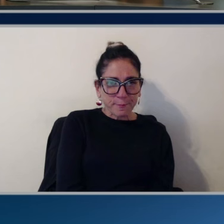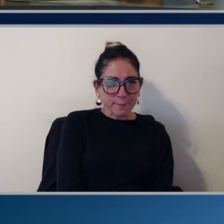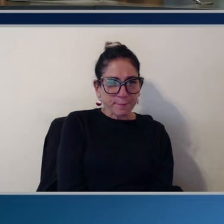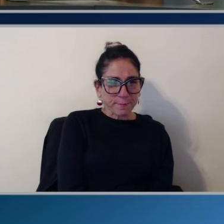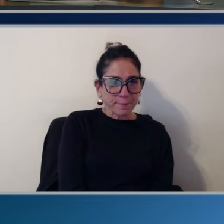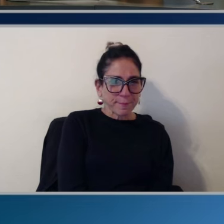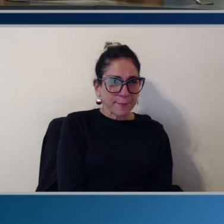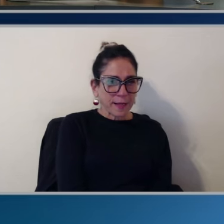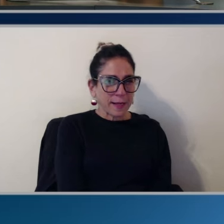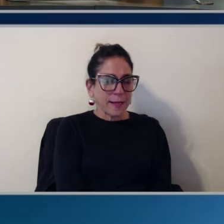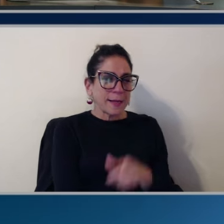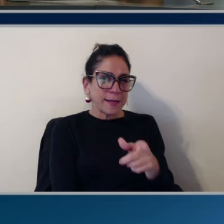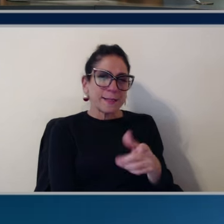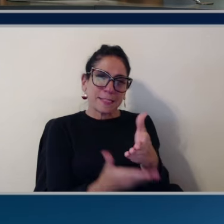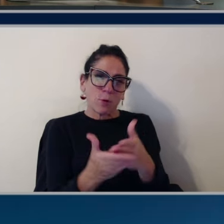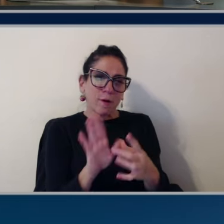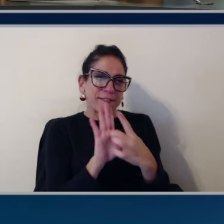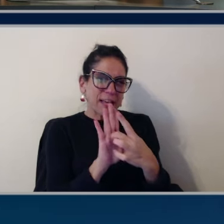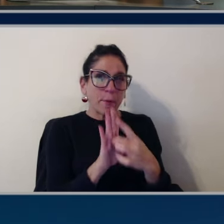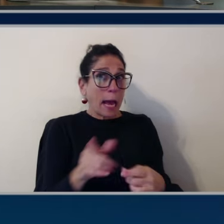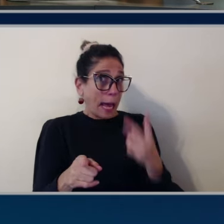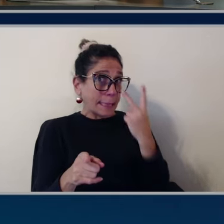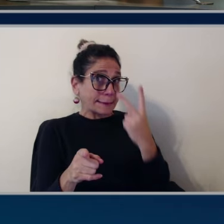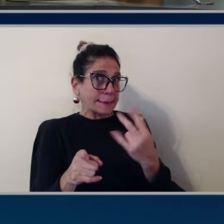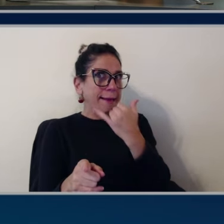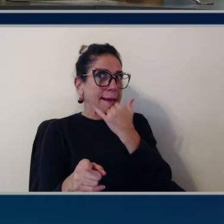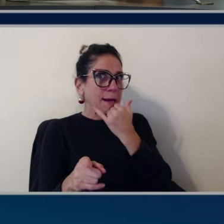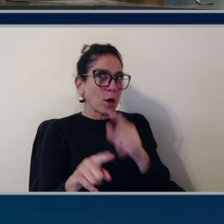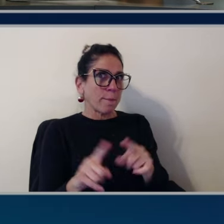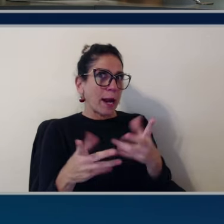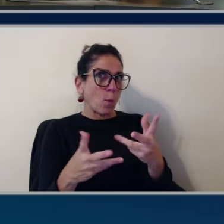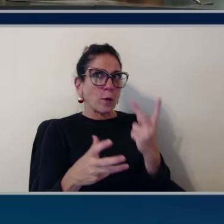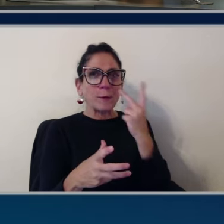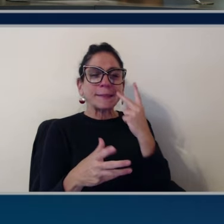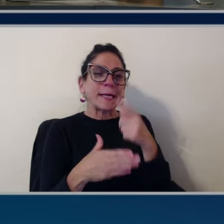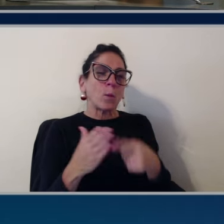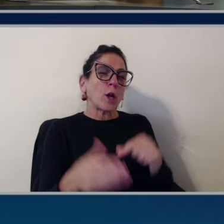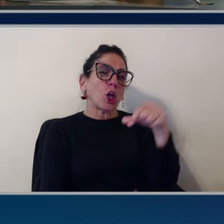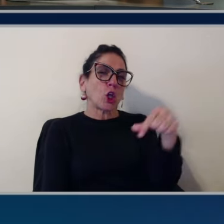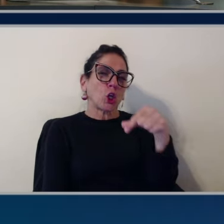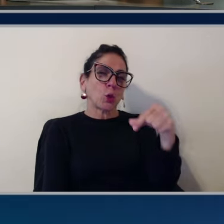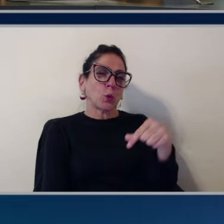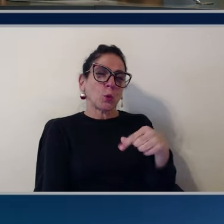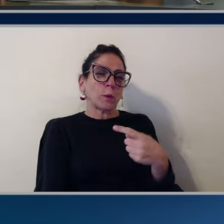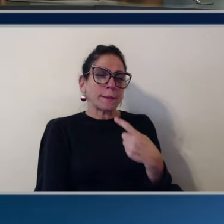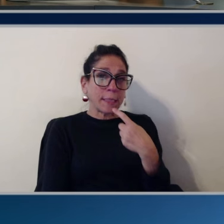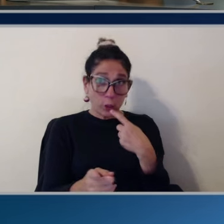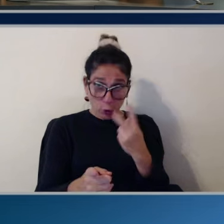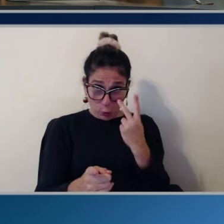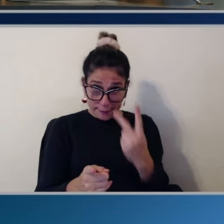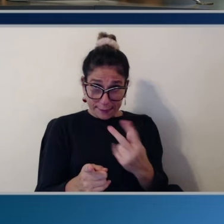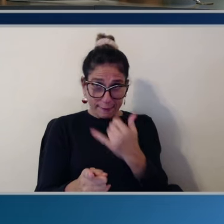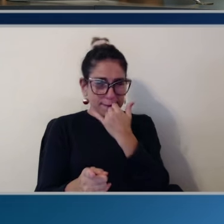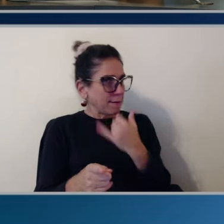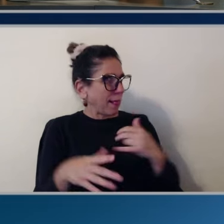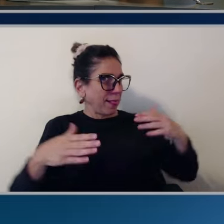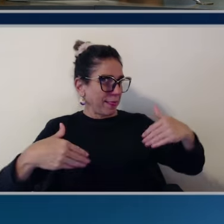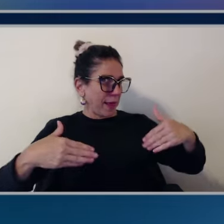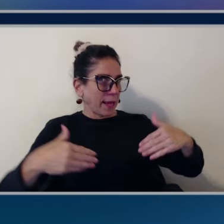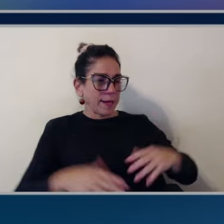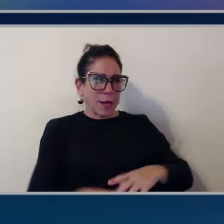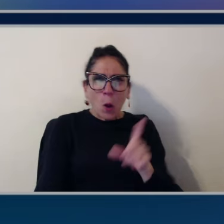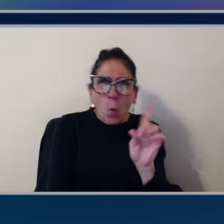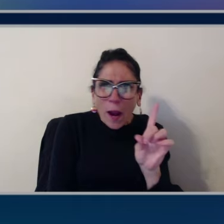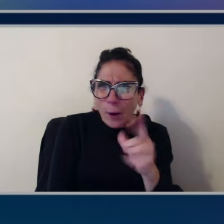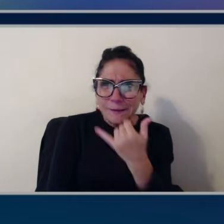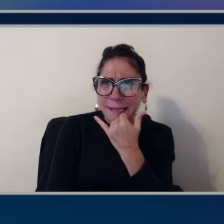this is all part of the demo. I see the error, but I want to see what Q says. Do you see the error, Gigi? Not yet. Where is the